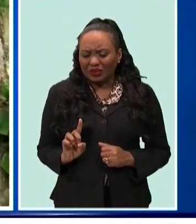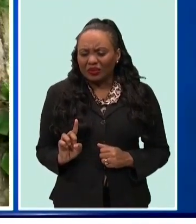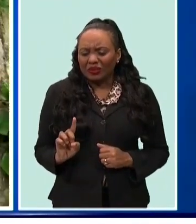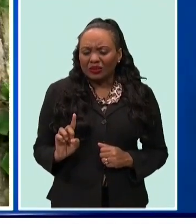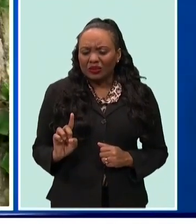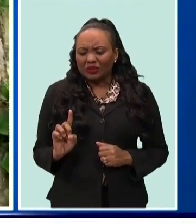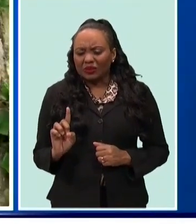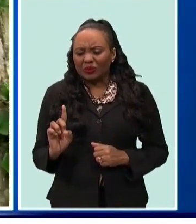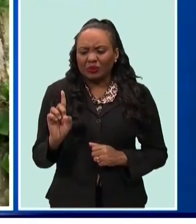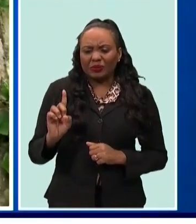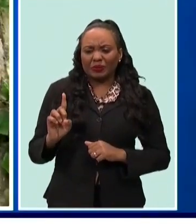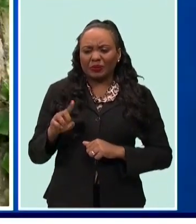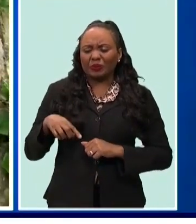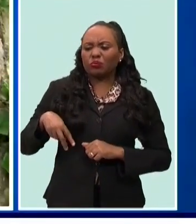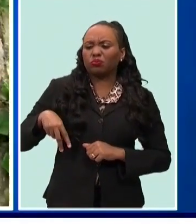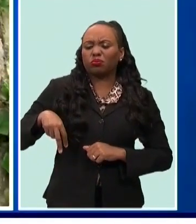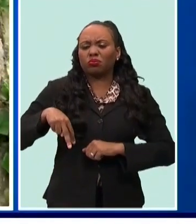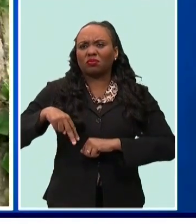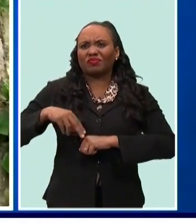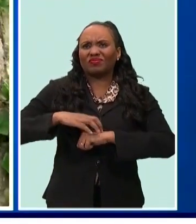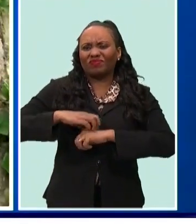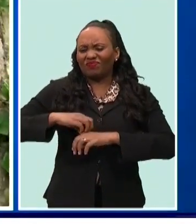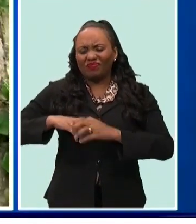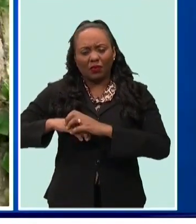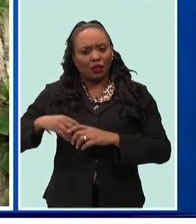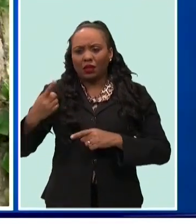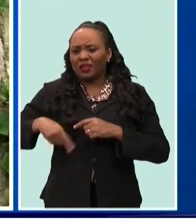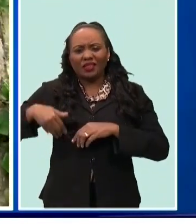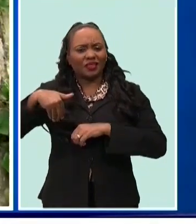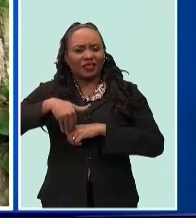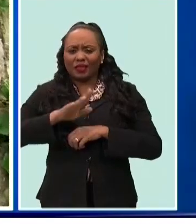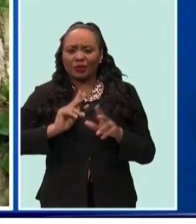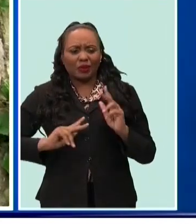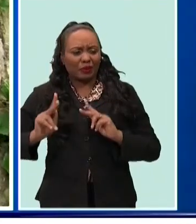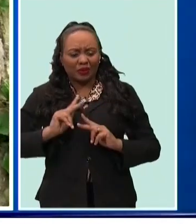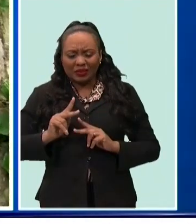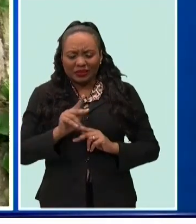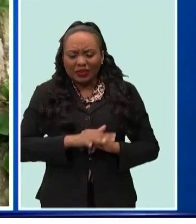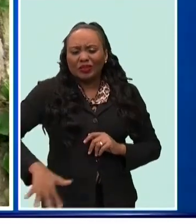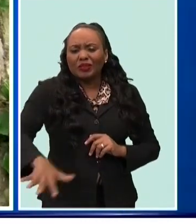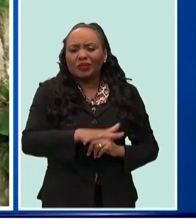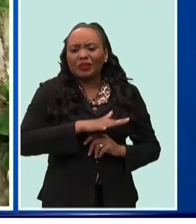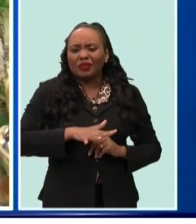more or less committing a crime. You know, you can't send people in the cottage fields. So over the years,